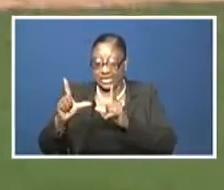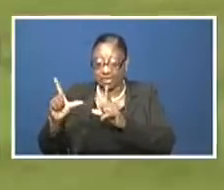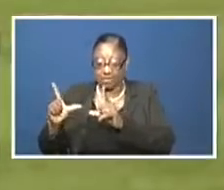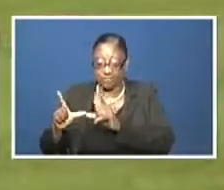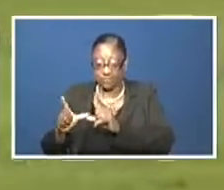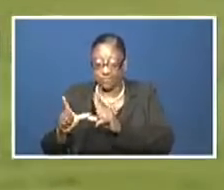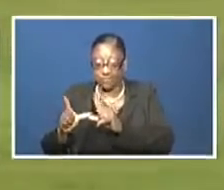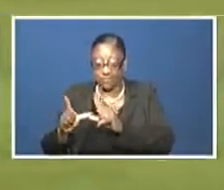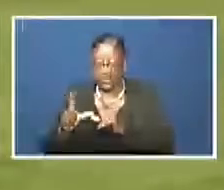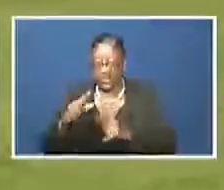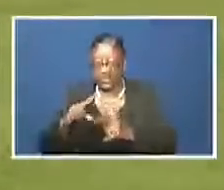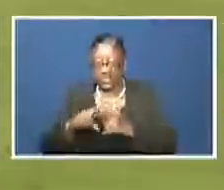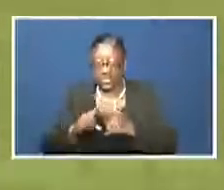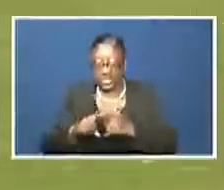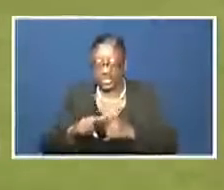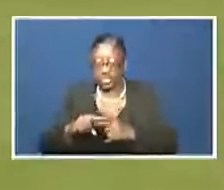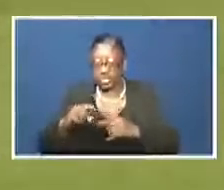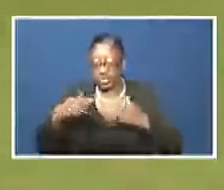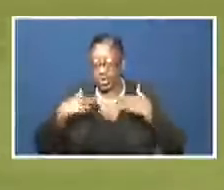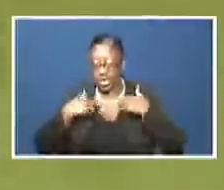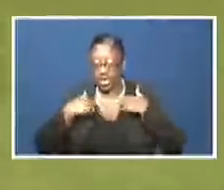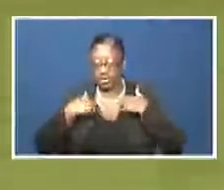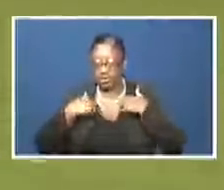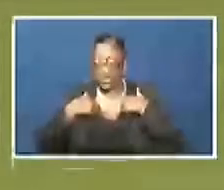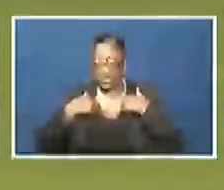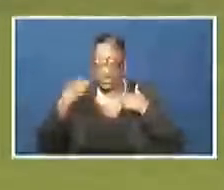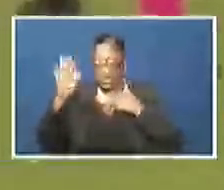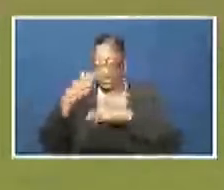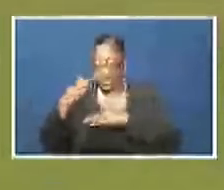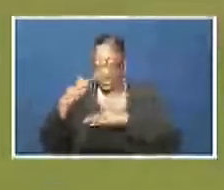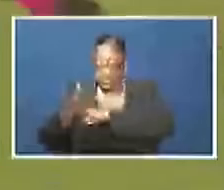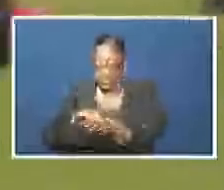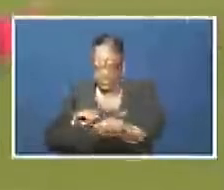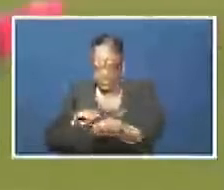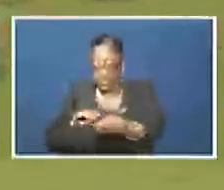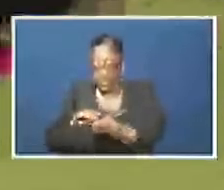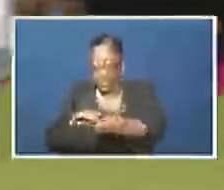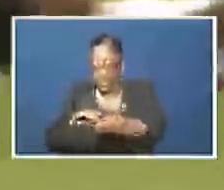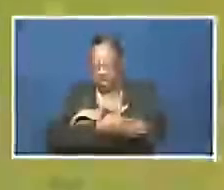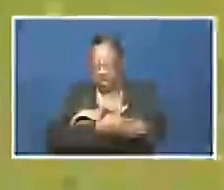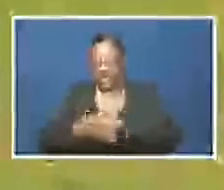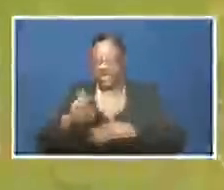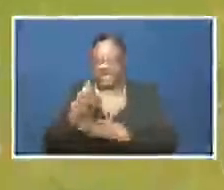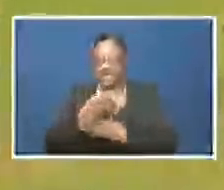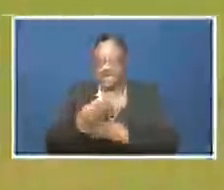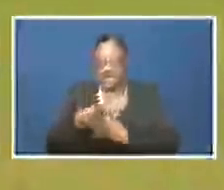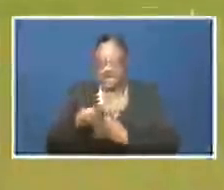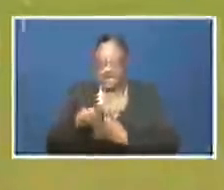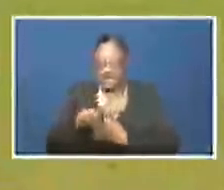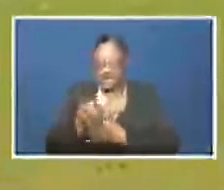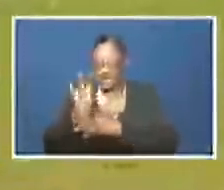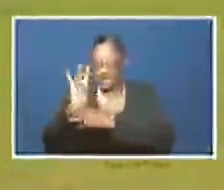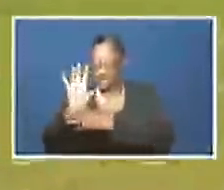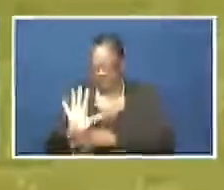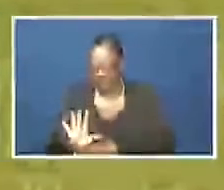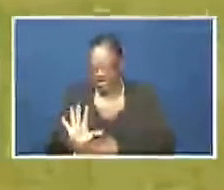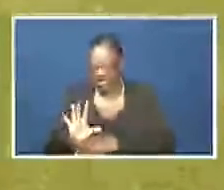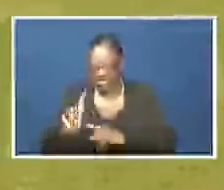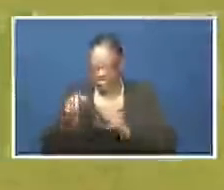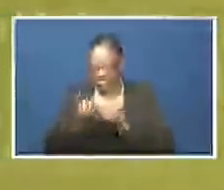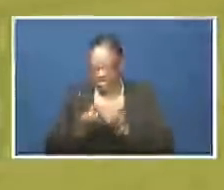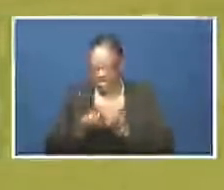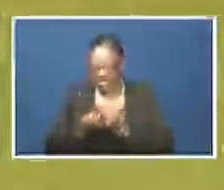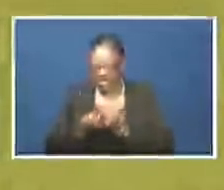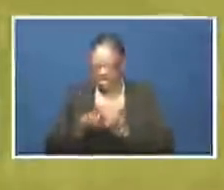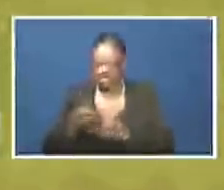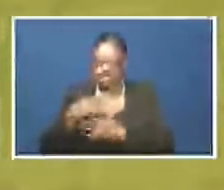organizations. Well, the Bahamas Flag Football League playoffs continuing yesterday at the field at Thomas Robinson Stadium. Semi-final action as teams vied